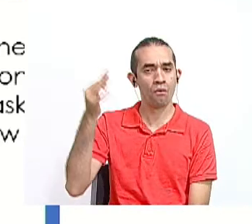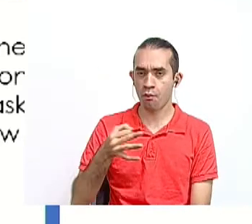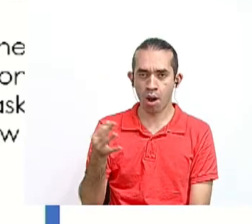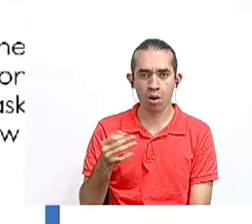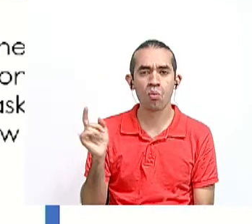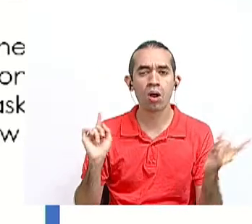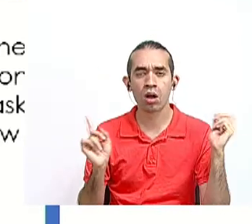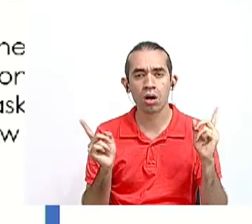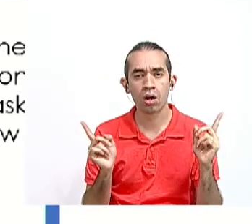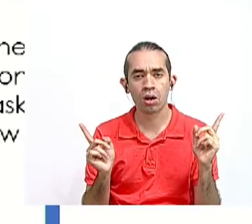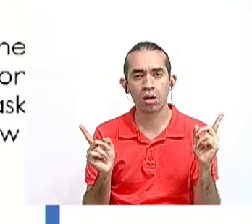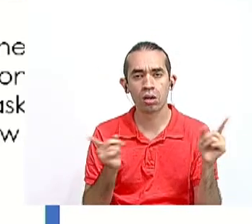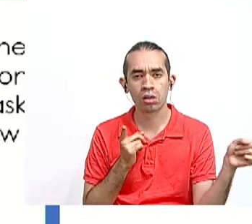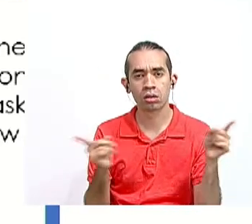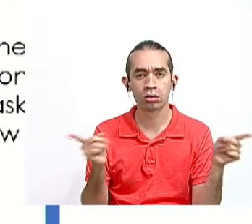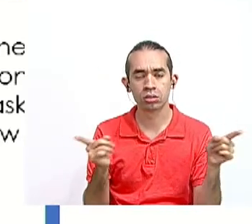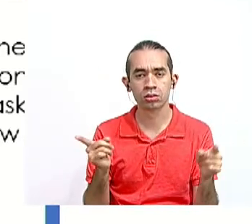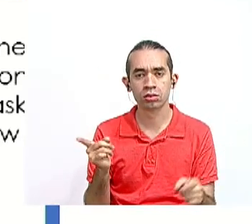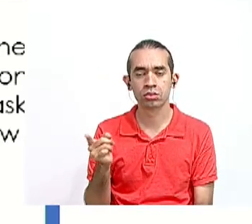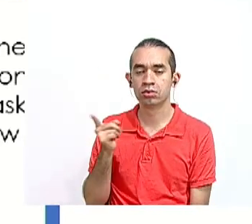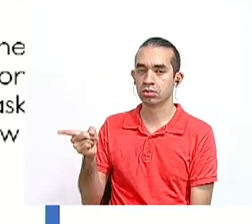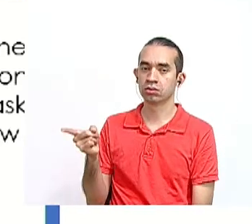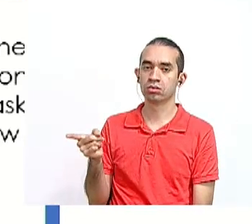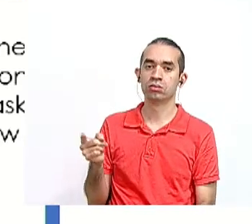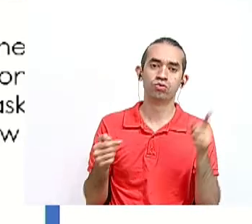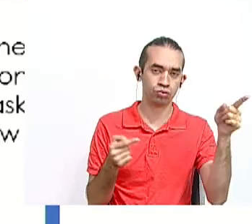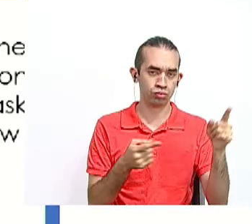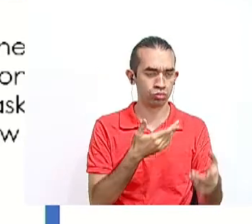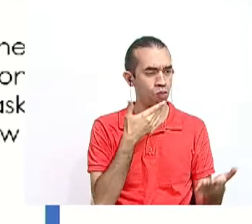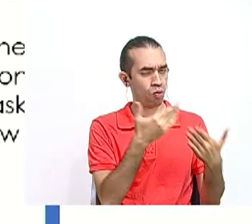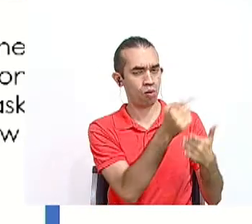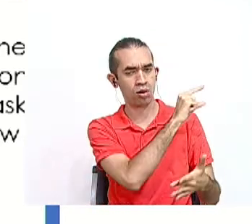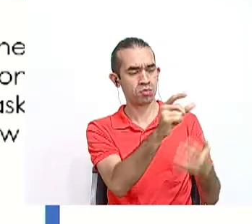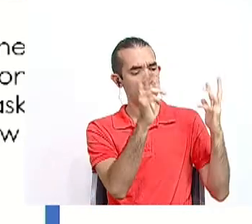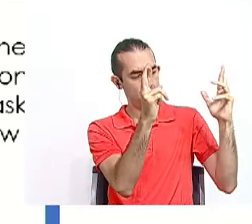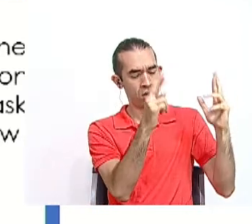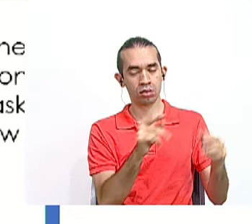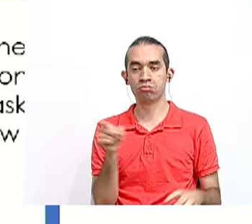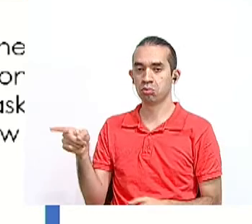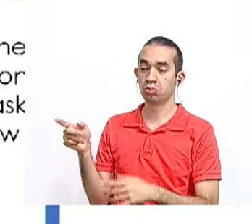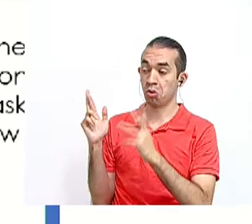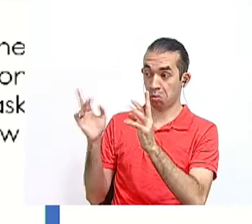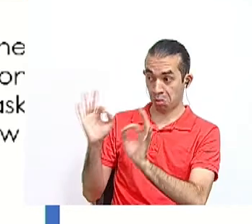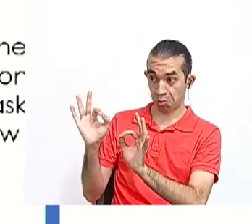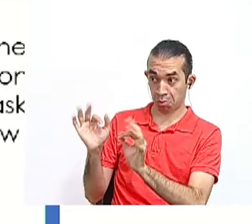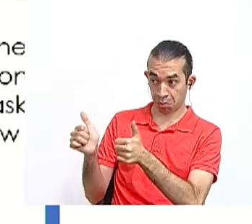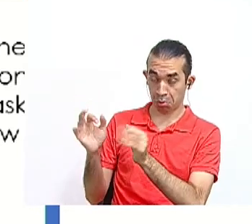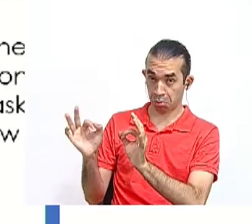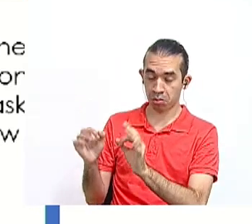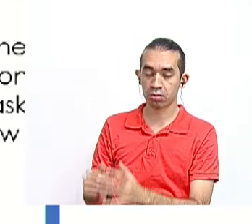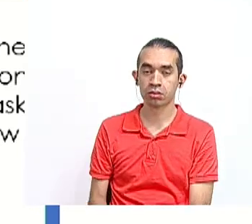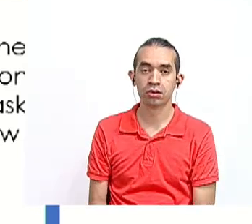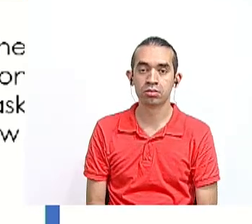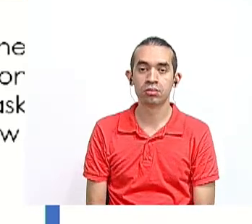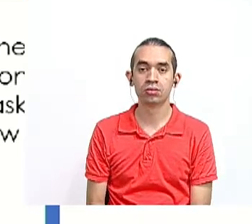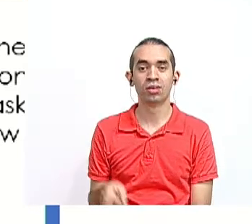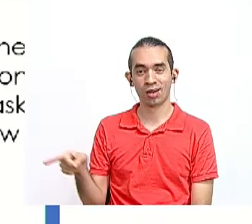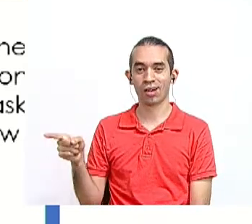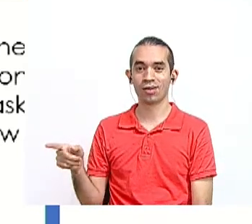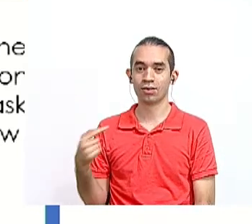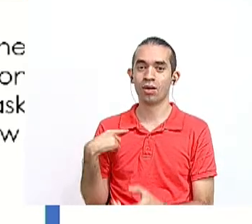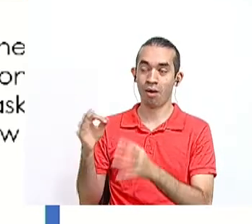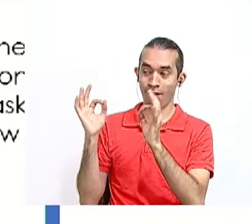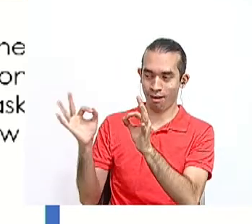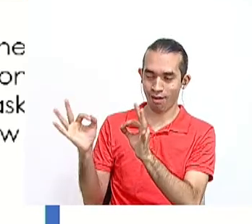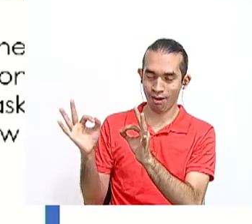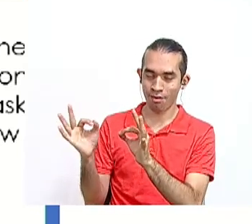informal? I hope you're having a great week or I hope you're doing great? Well, yes, I hope you're doing great